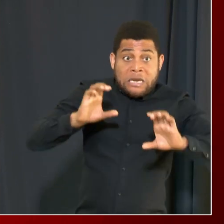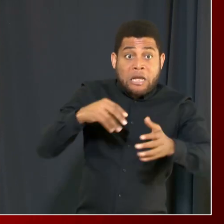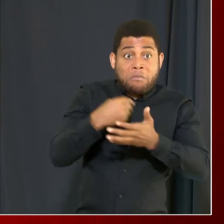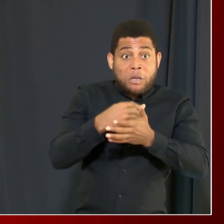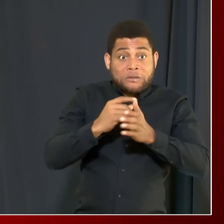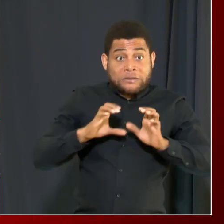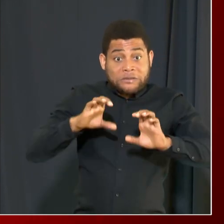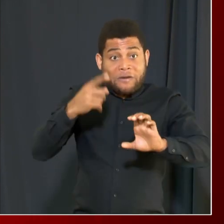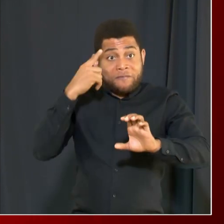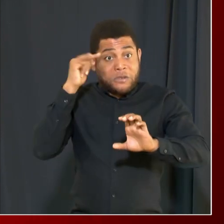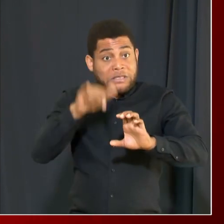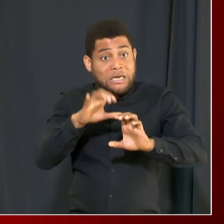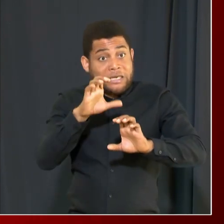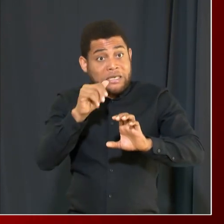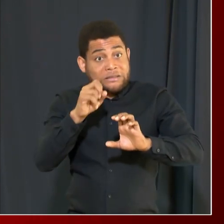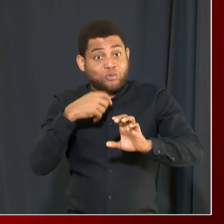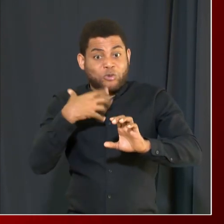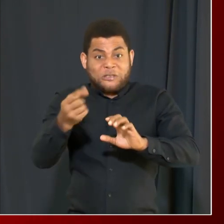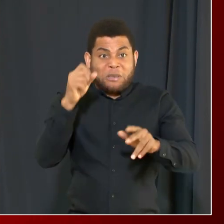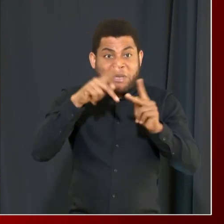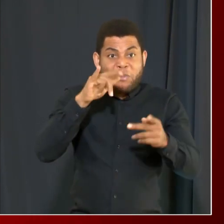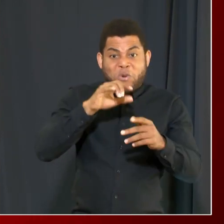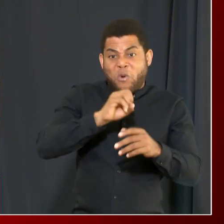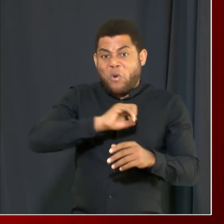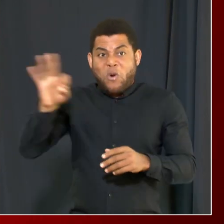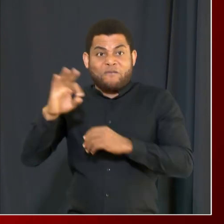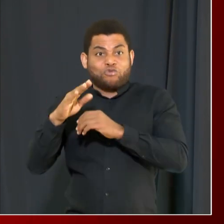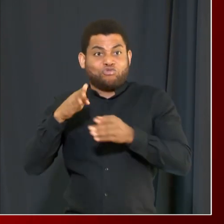shooters off the street is going to reduce crime.